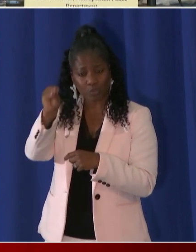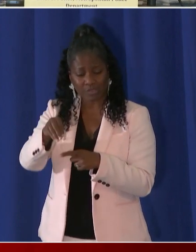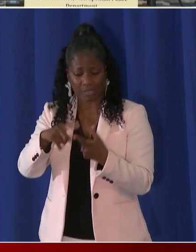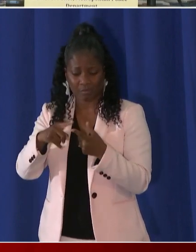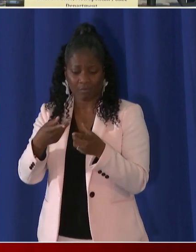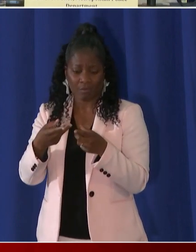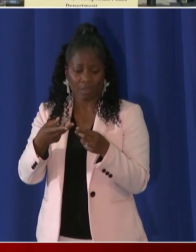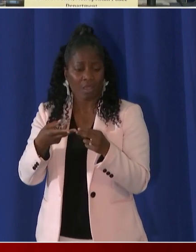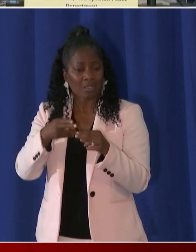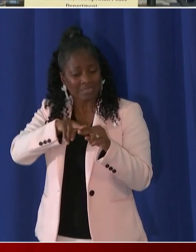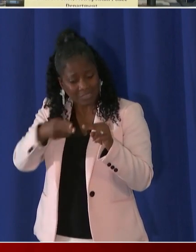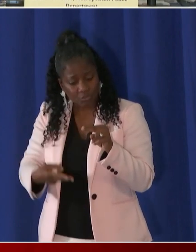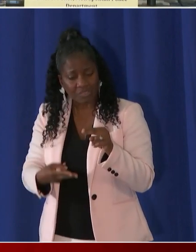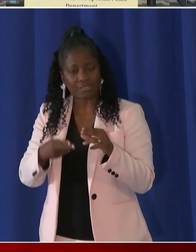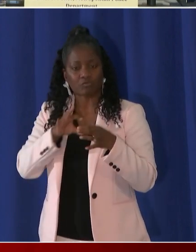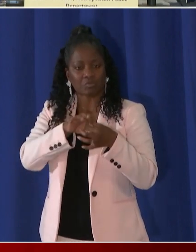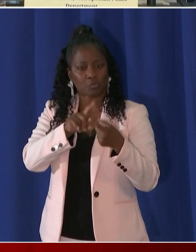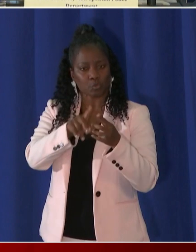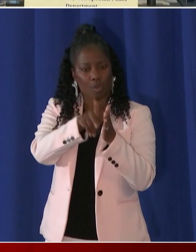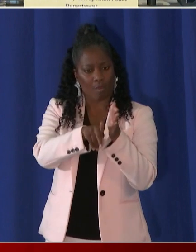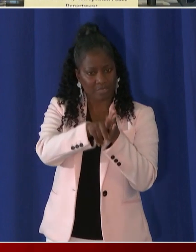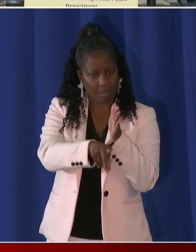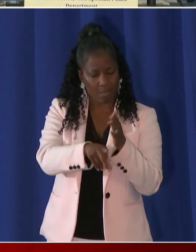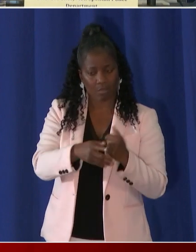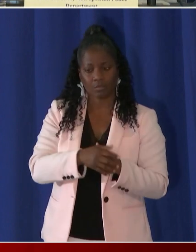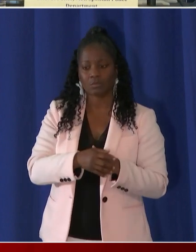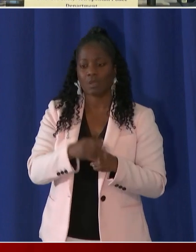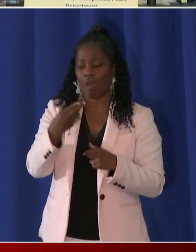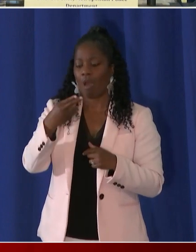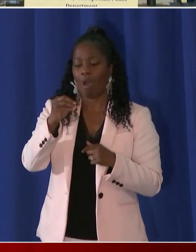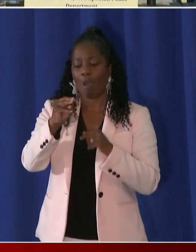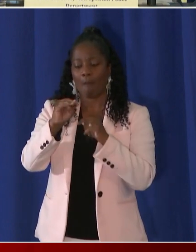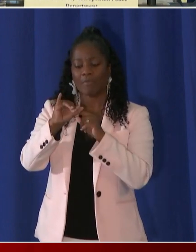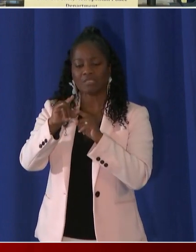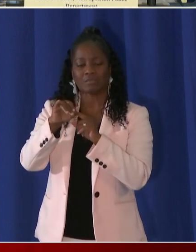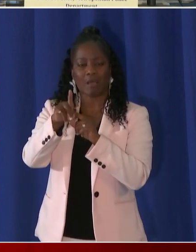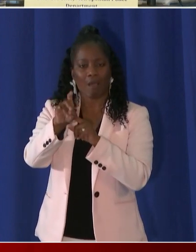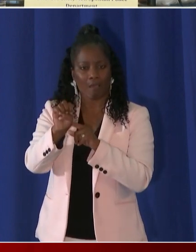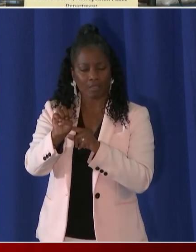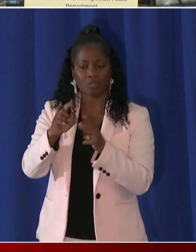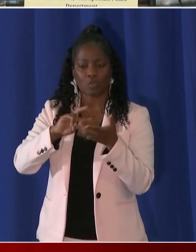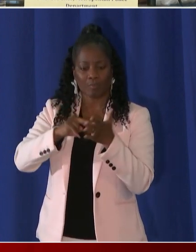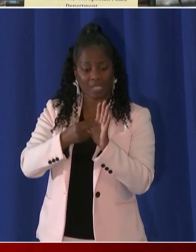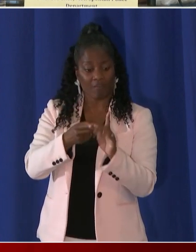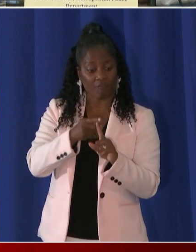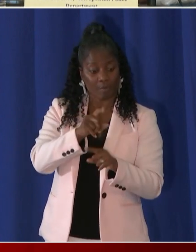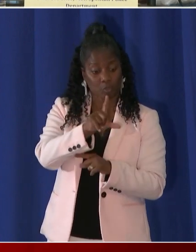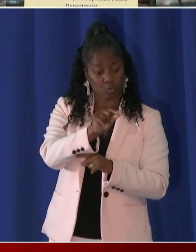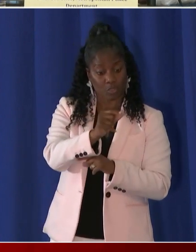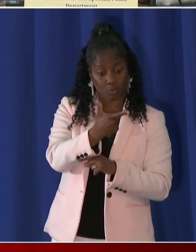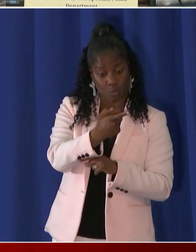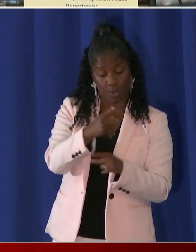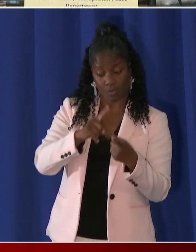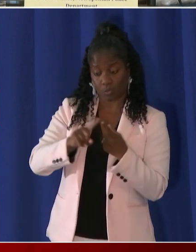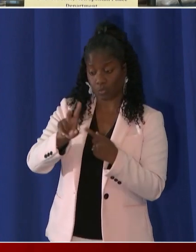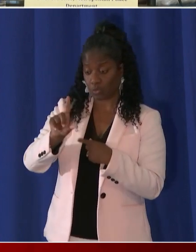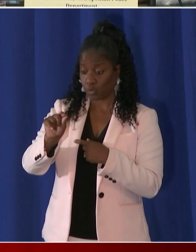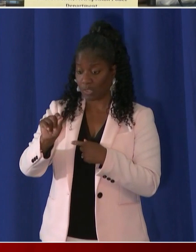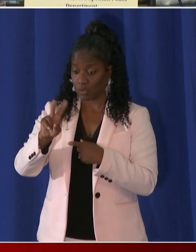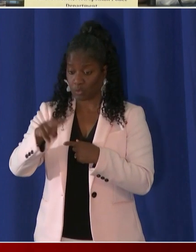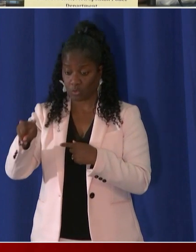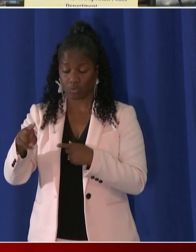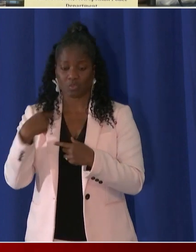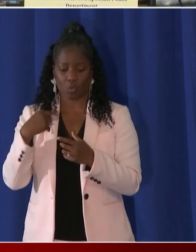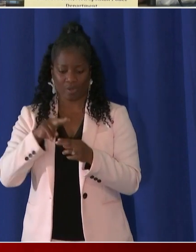homicides. So we had 9 homicides in the HRP areas in 2021. In 2022, we're down to 3 homicides in